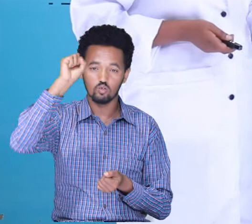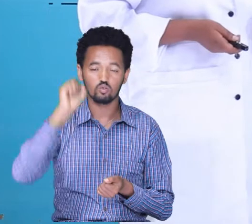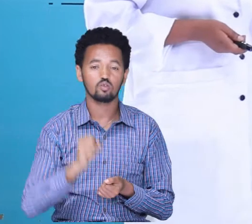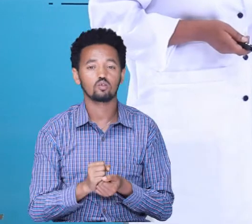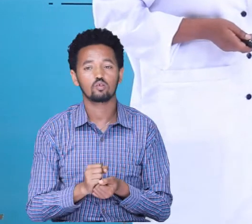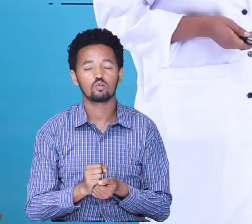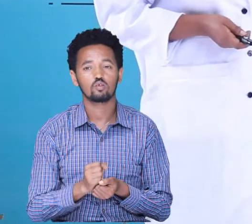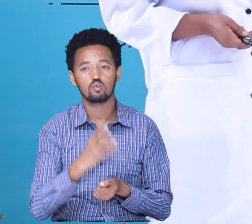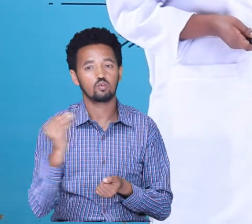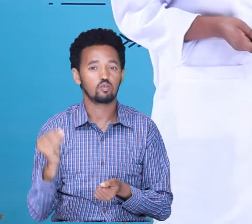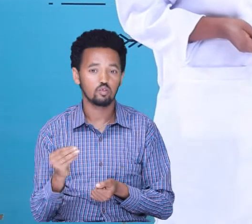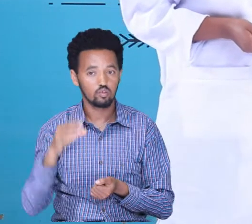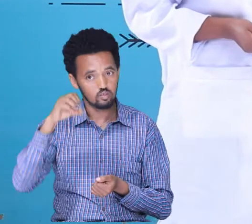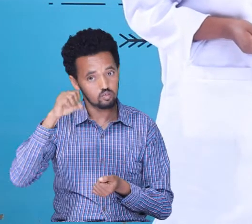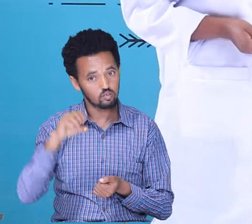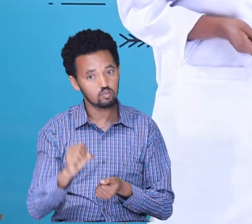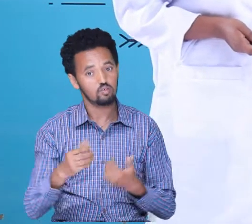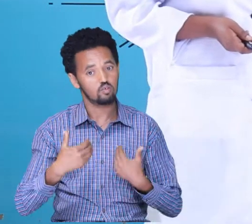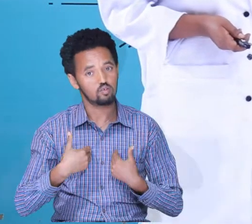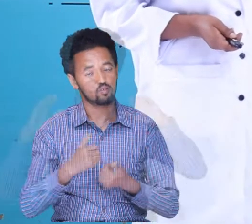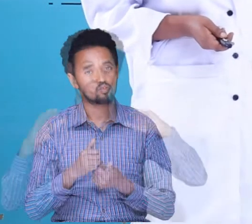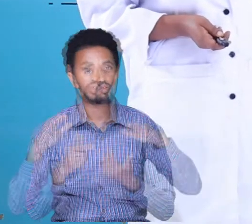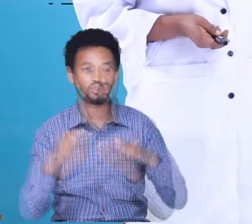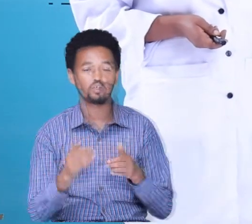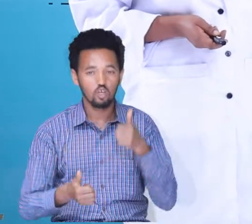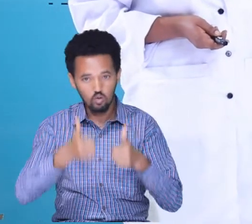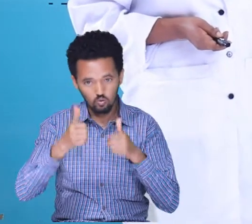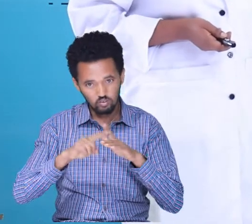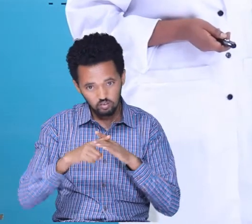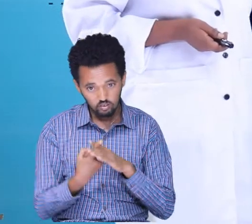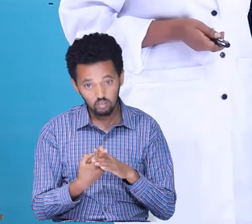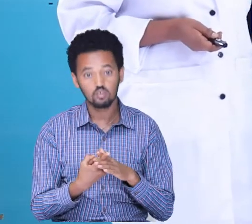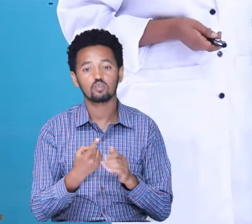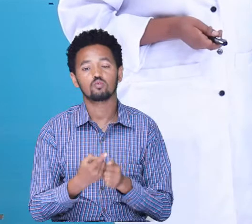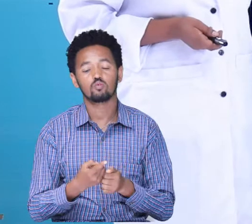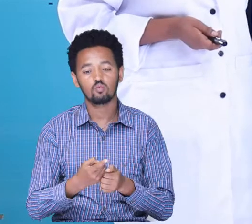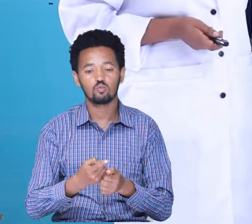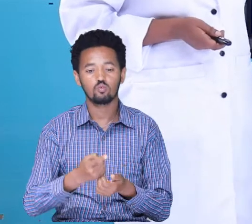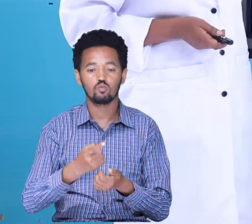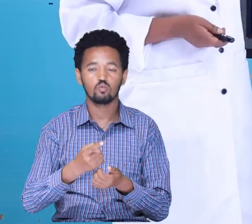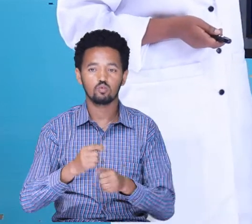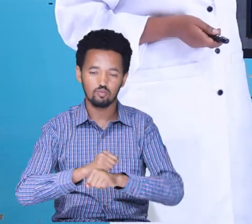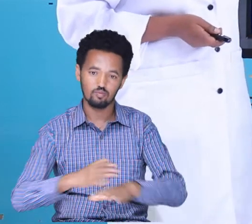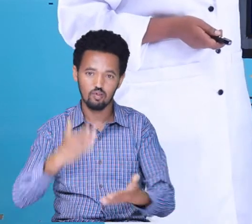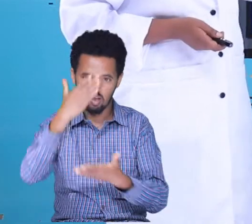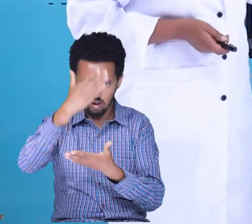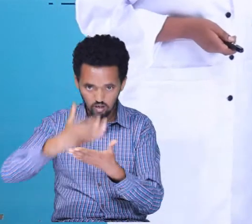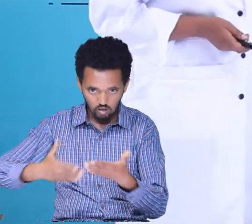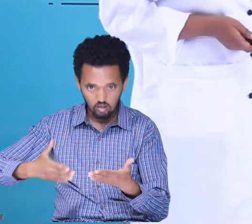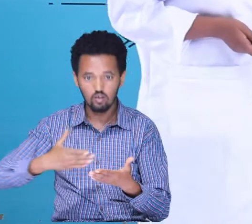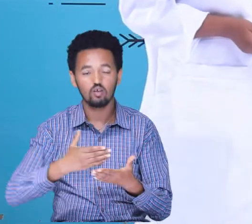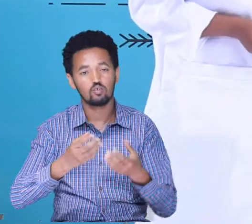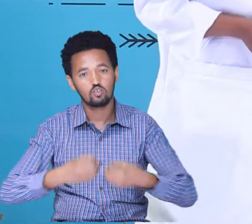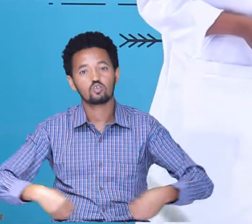monsoon wind, or the equatorial westerly wind, which started from the Atlantic Ocean, have a